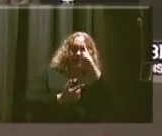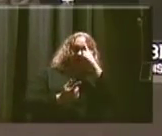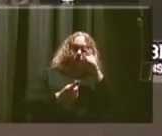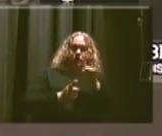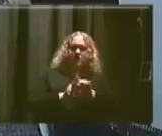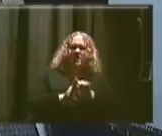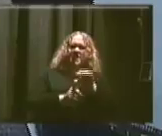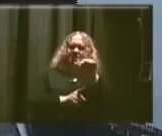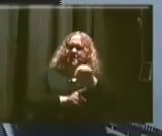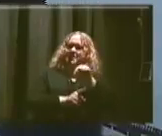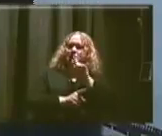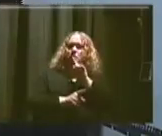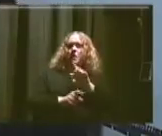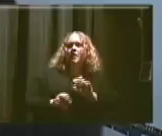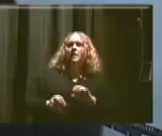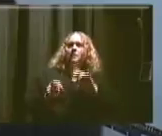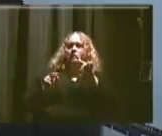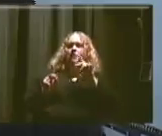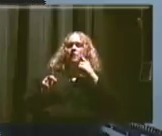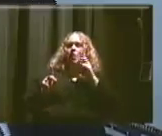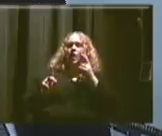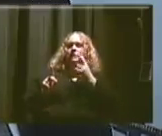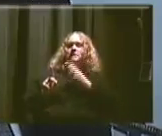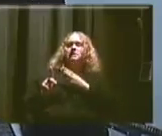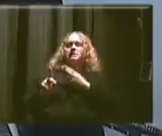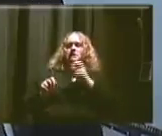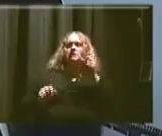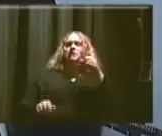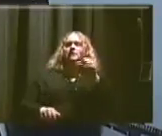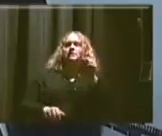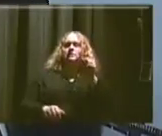that this is an opportunity for us, it and is. That